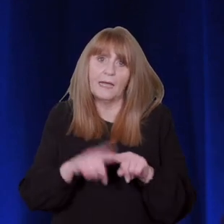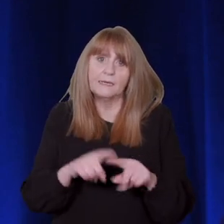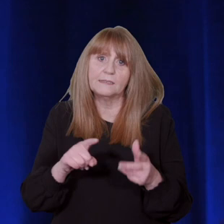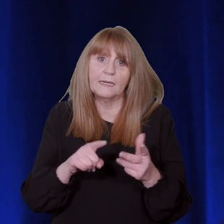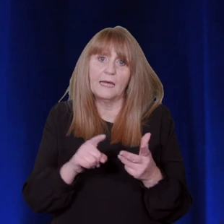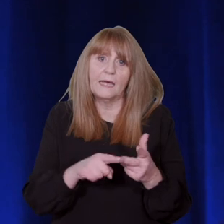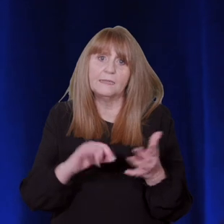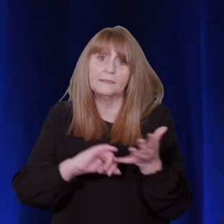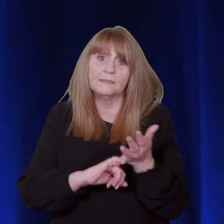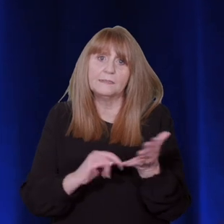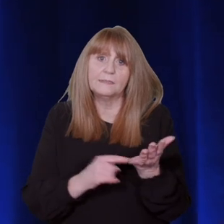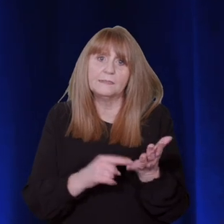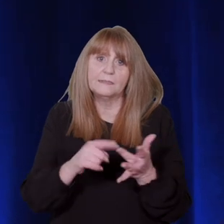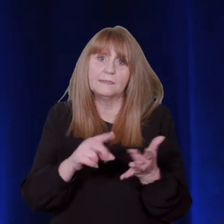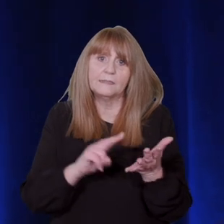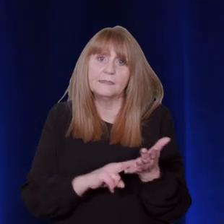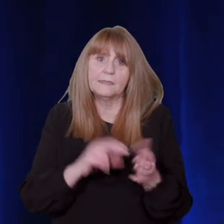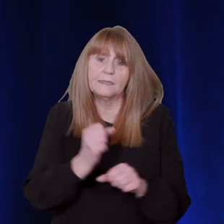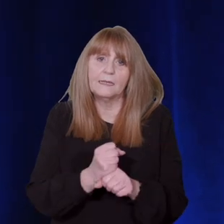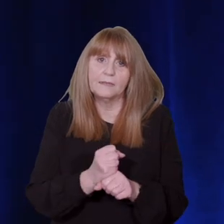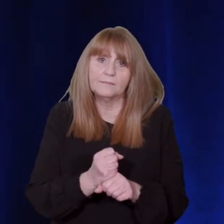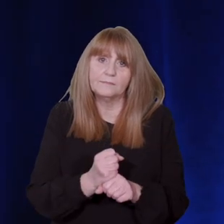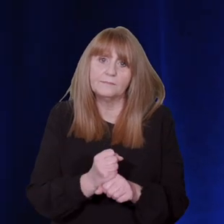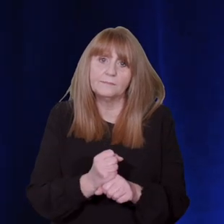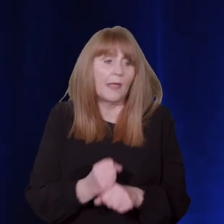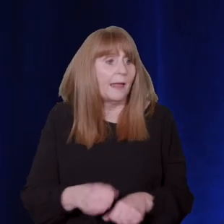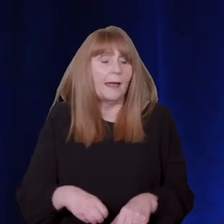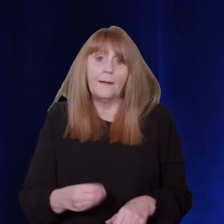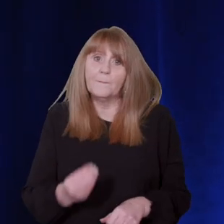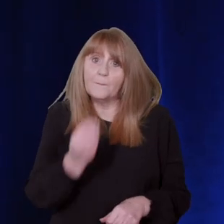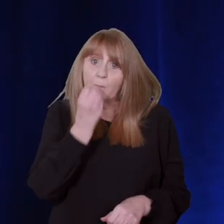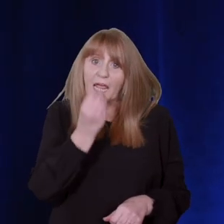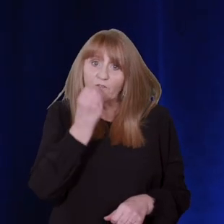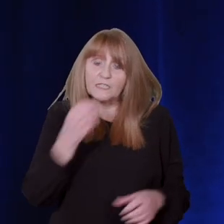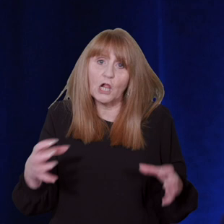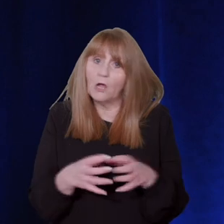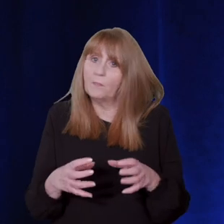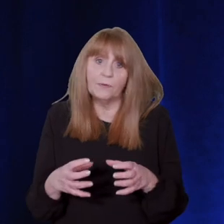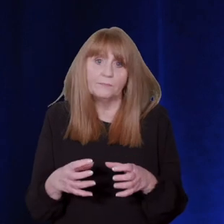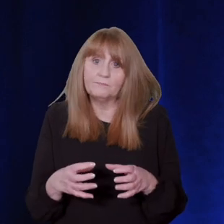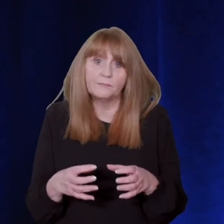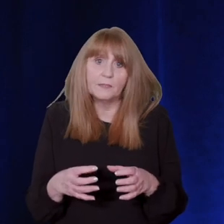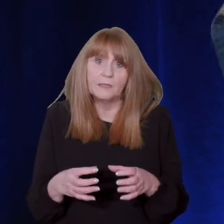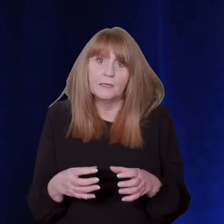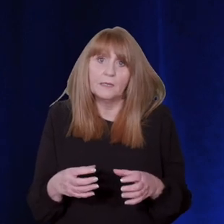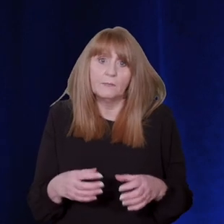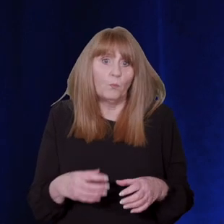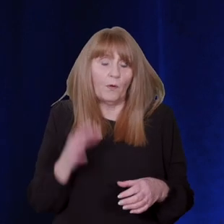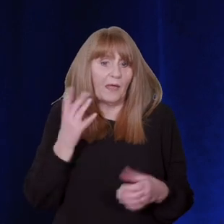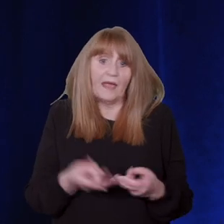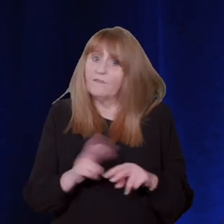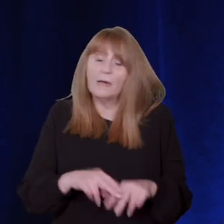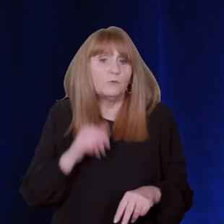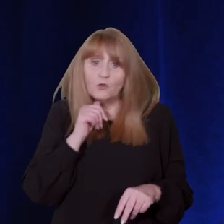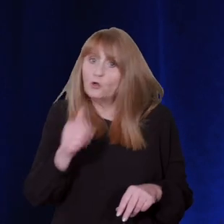that? Very quickly, one lady was saved from serious mental health issues. And I know some of you have asked